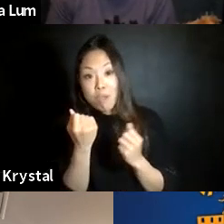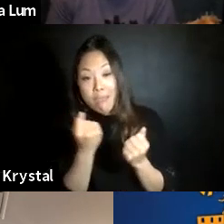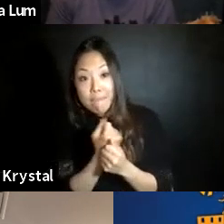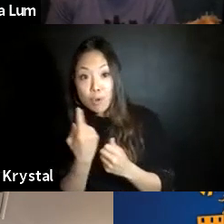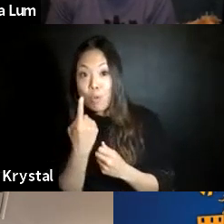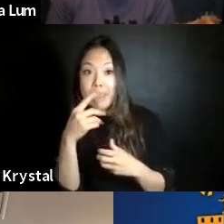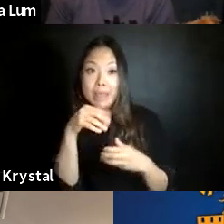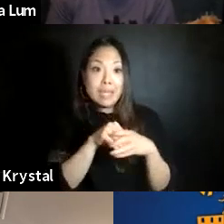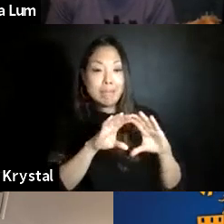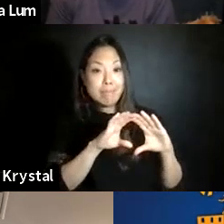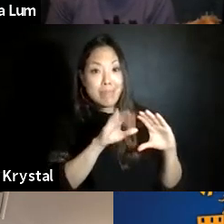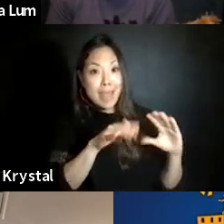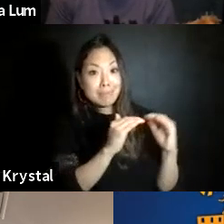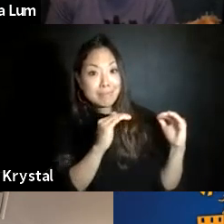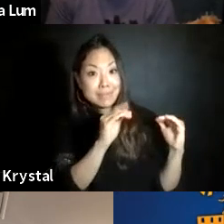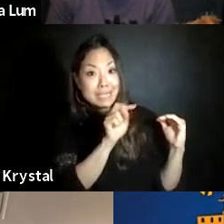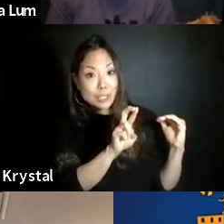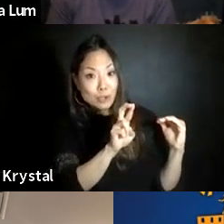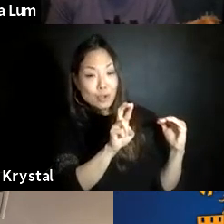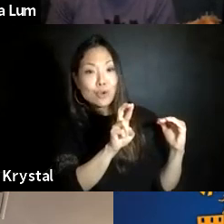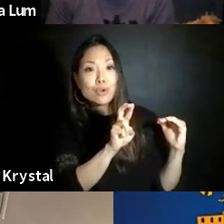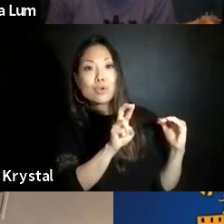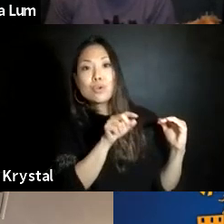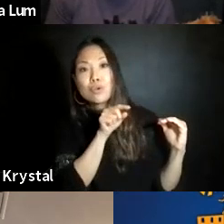has gone through a series of